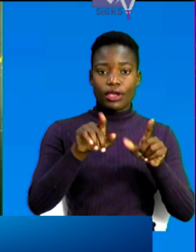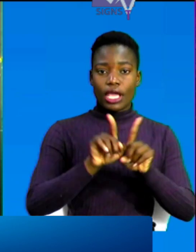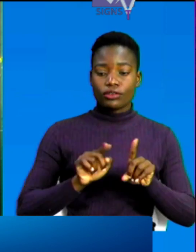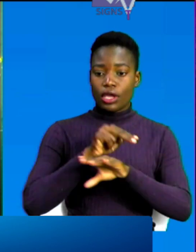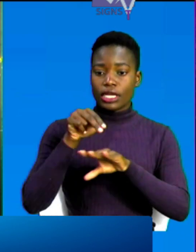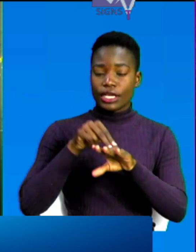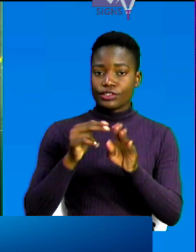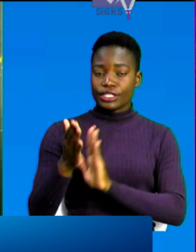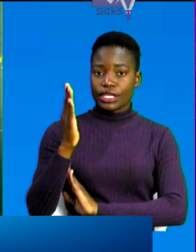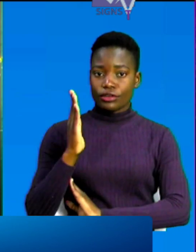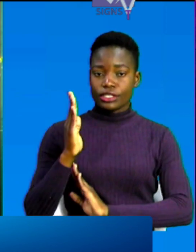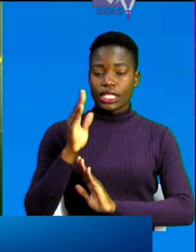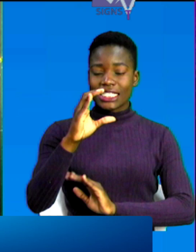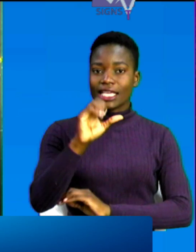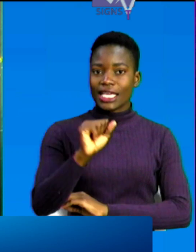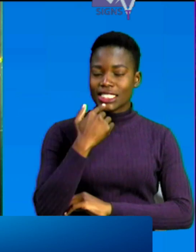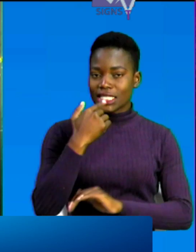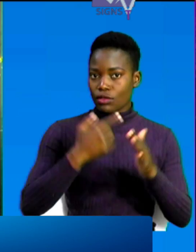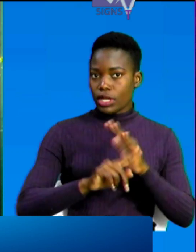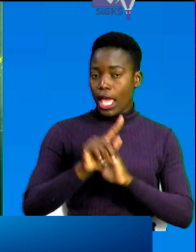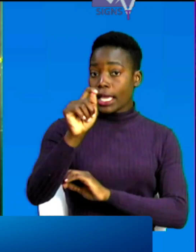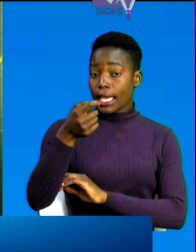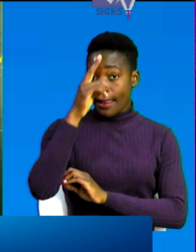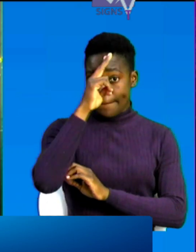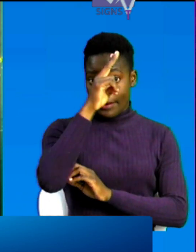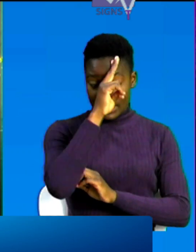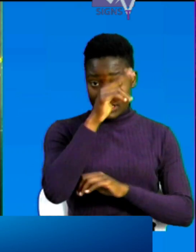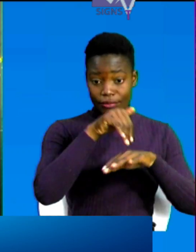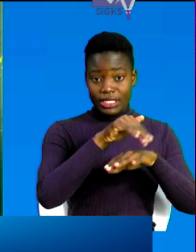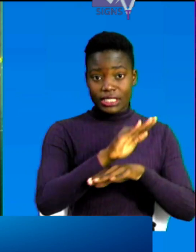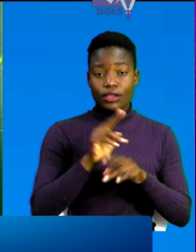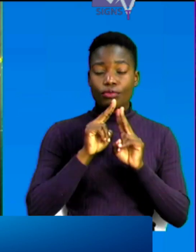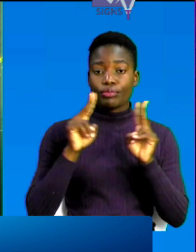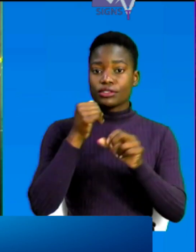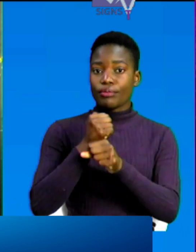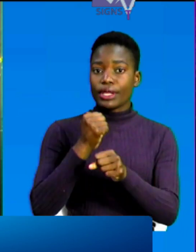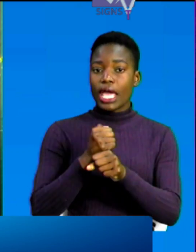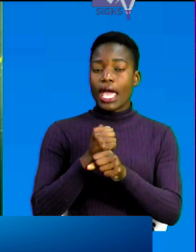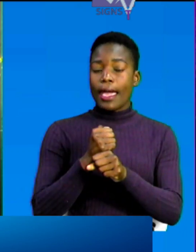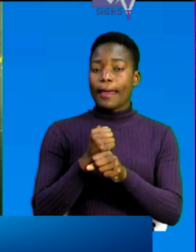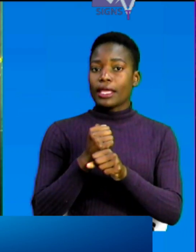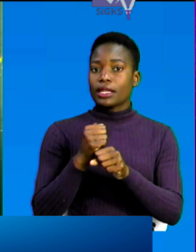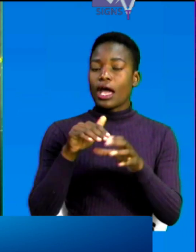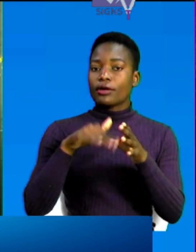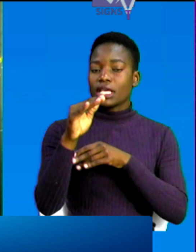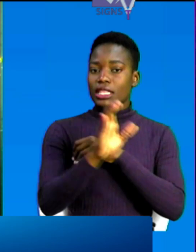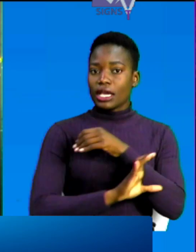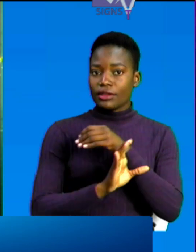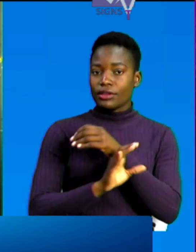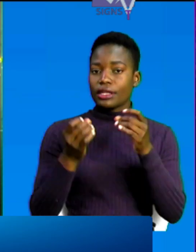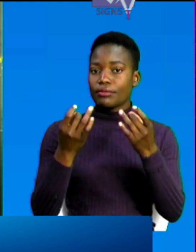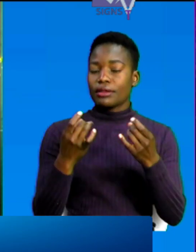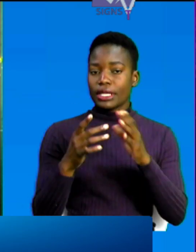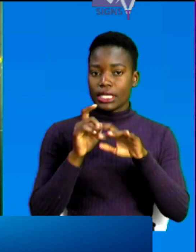National Security, the CS said Kenyan police have been sent to peace operations abroad several times.